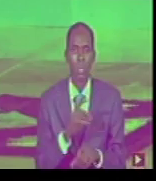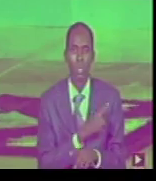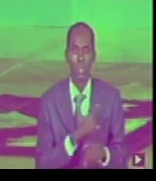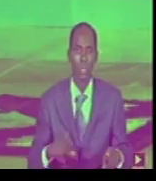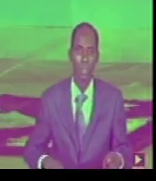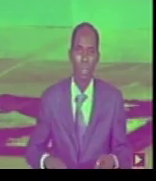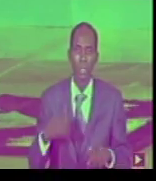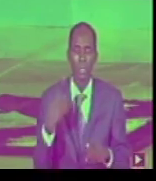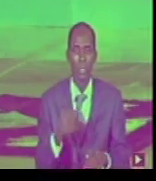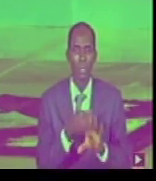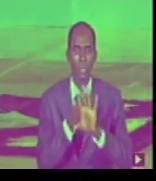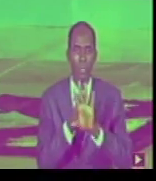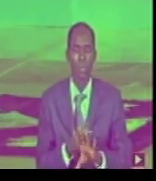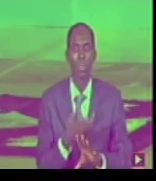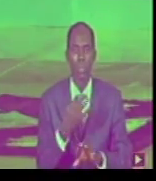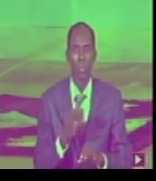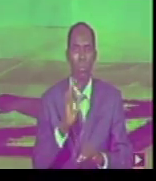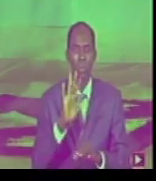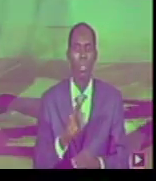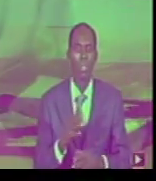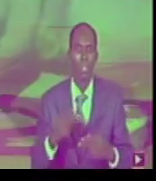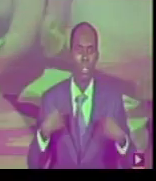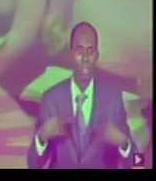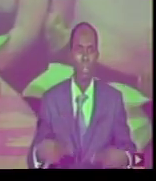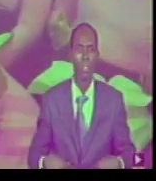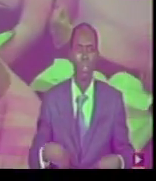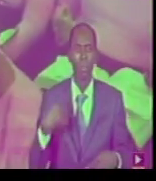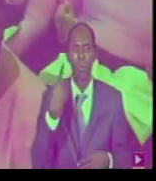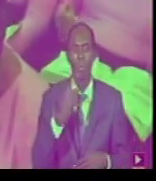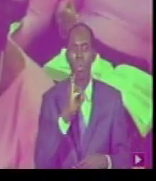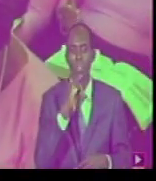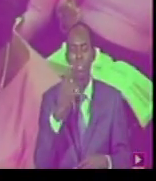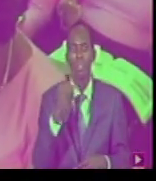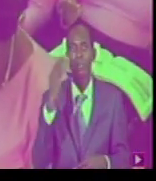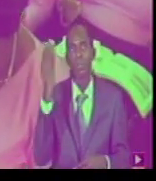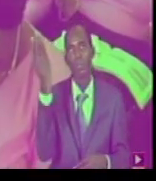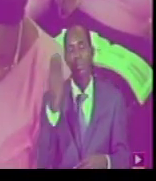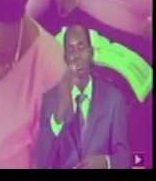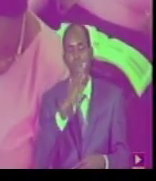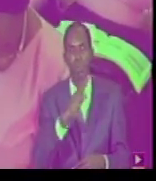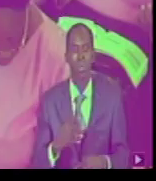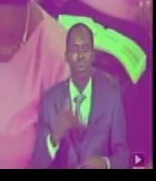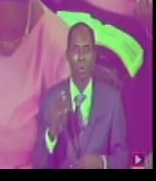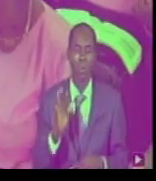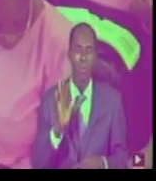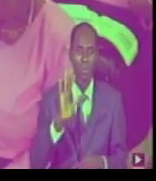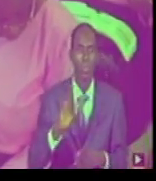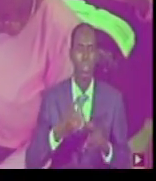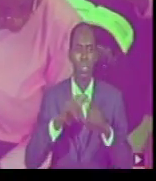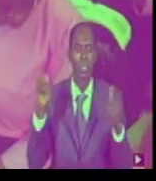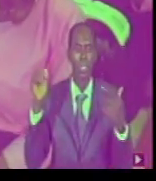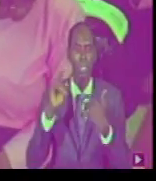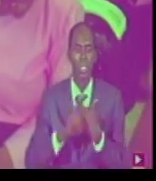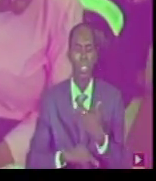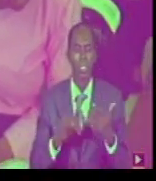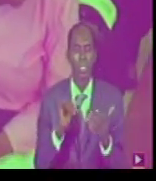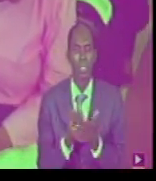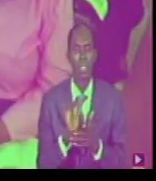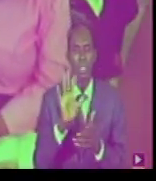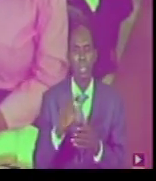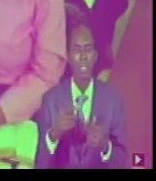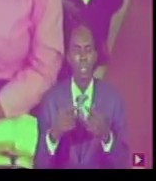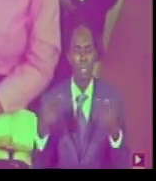shield of thy help? Who is the sword of thy excellency? Thine enemies shall be